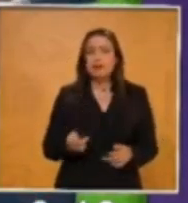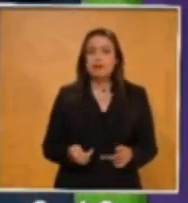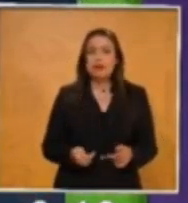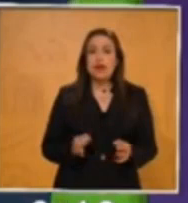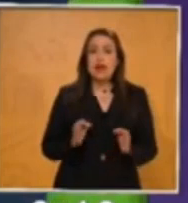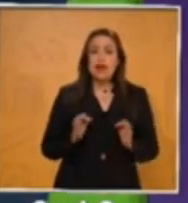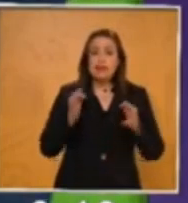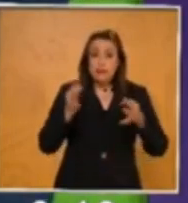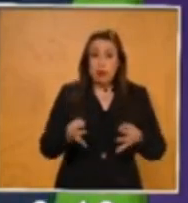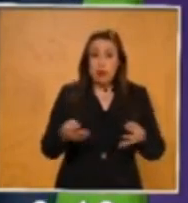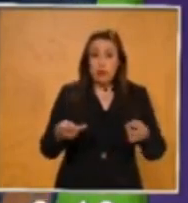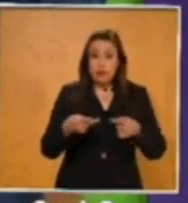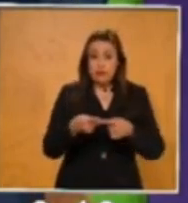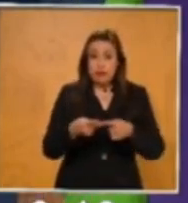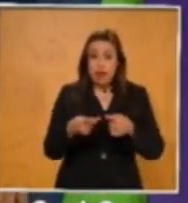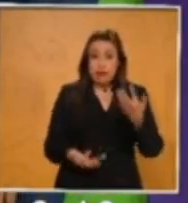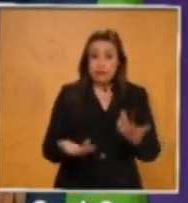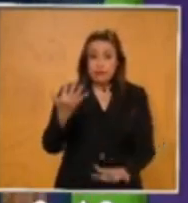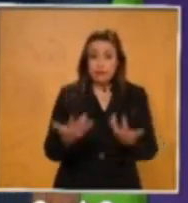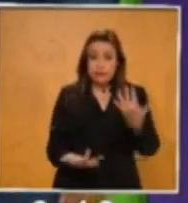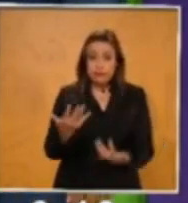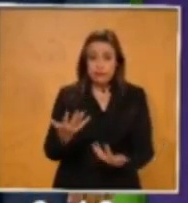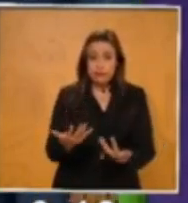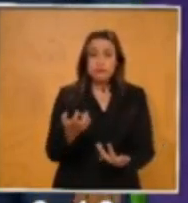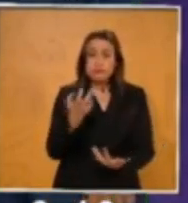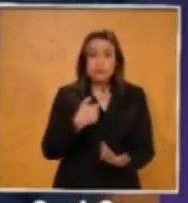Check these images.